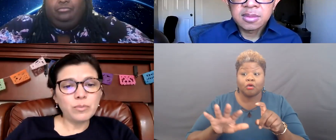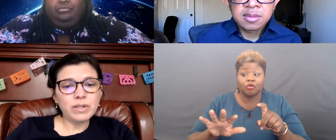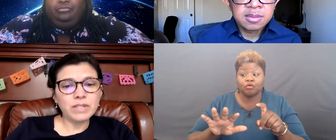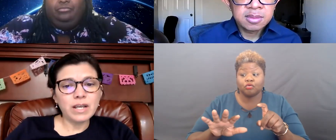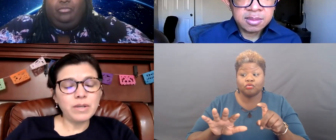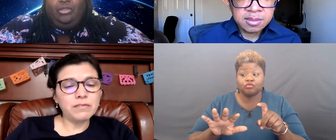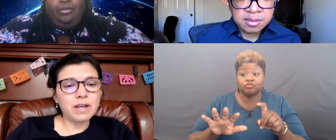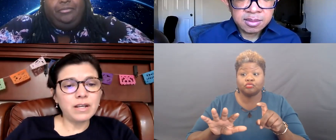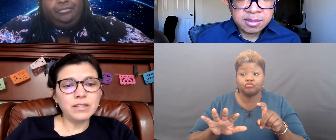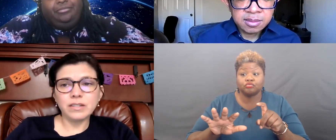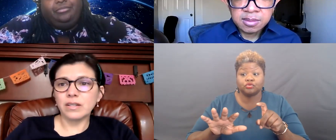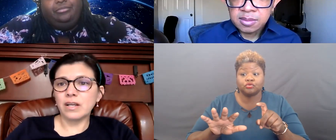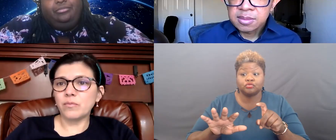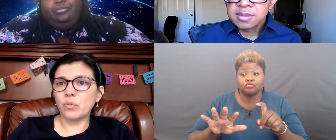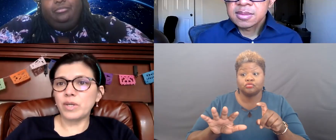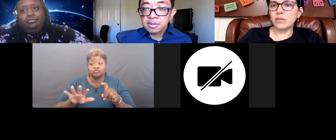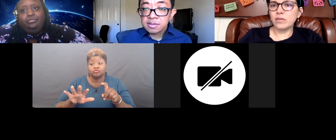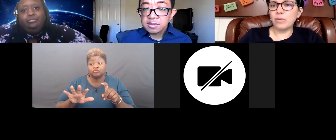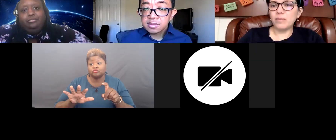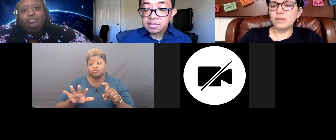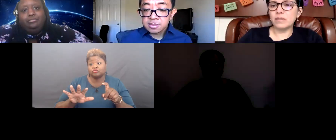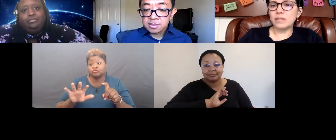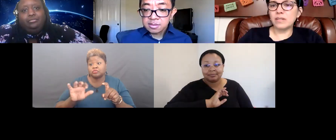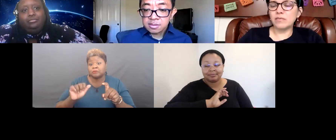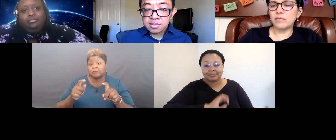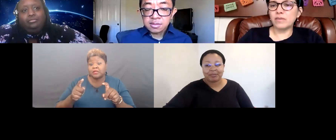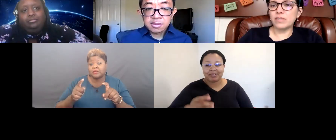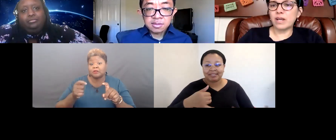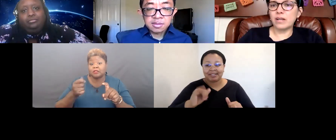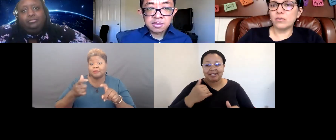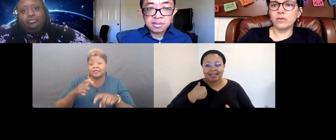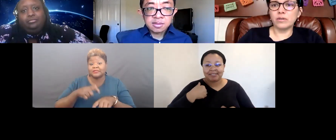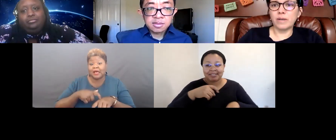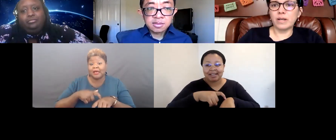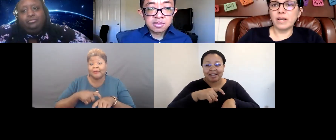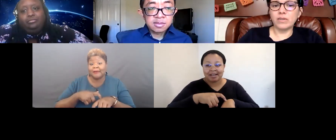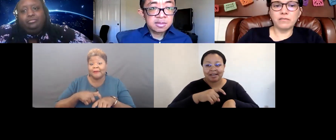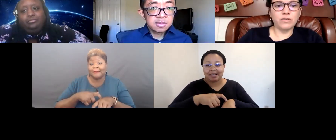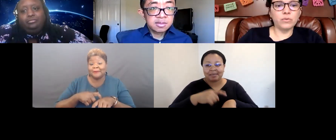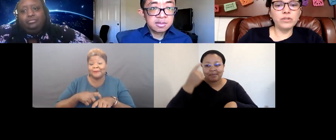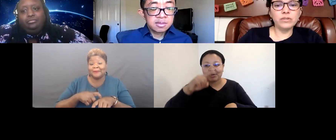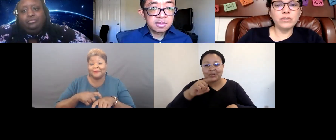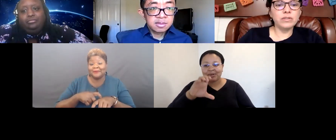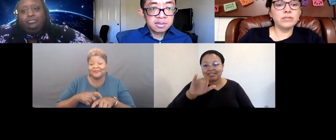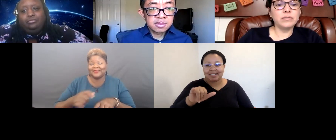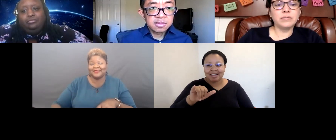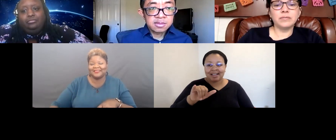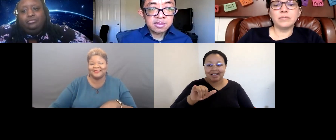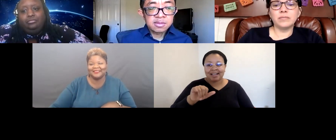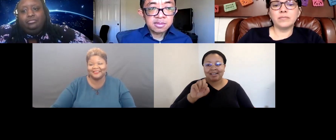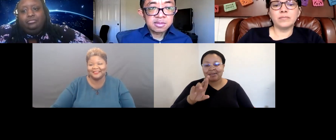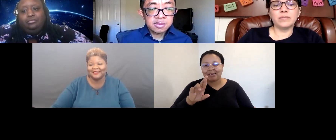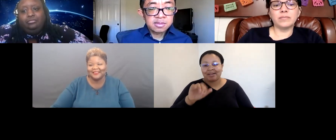still have a little bit of time. If not, we can wrap up and see if Sai or Amani have any final words.